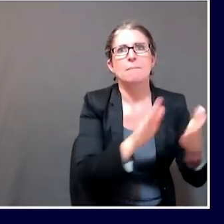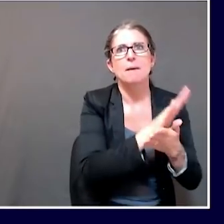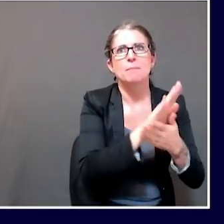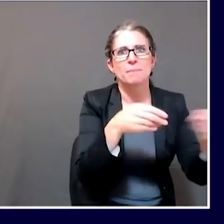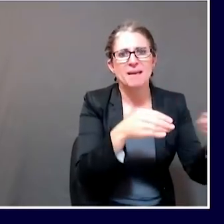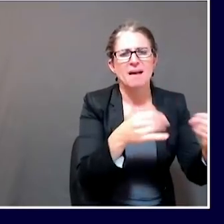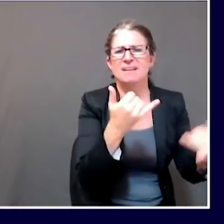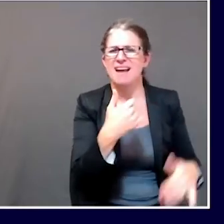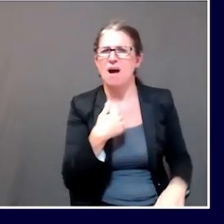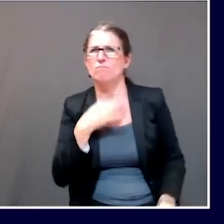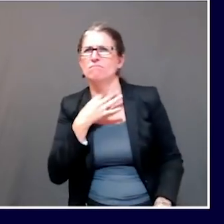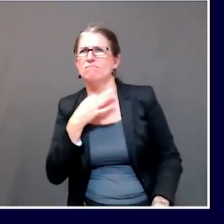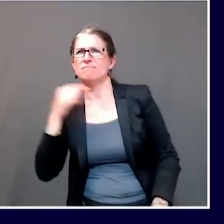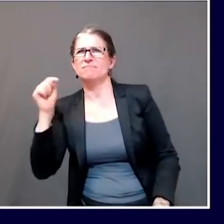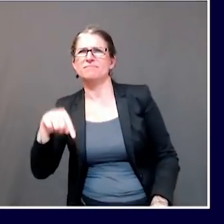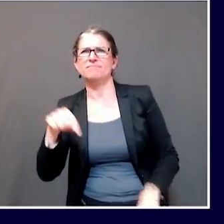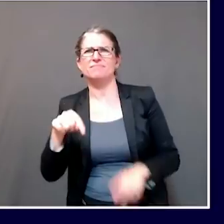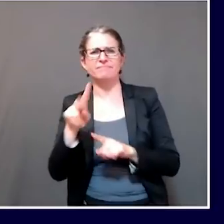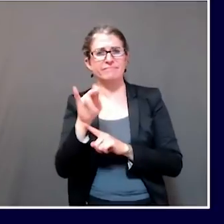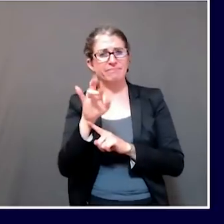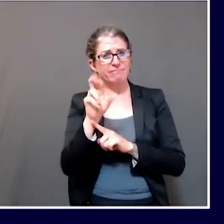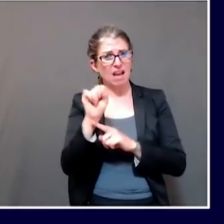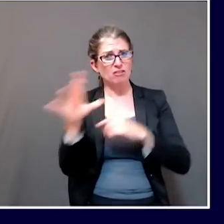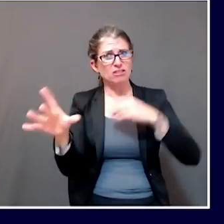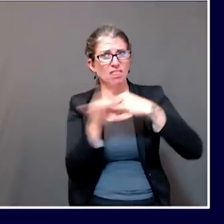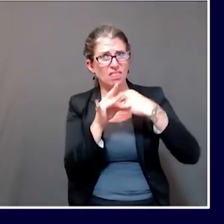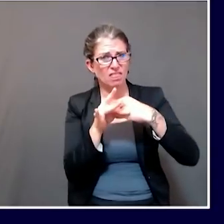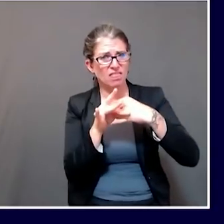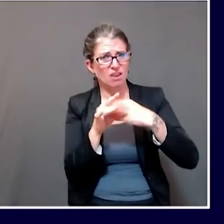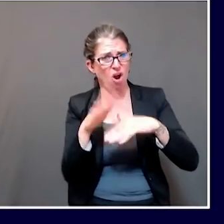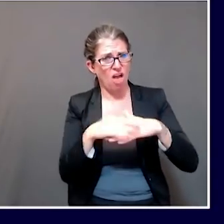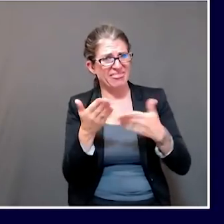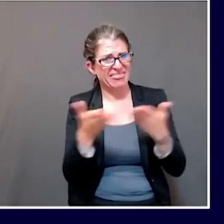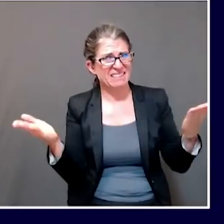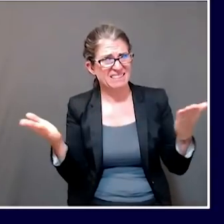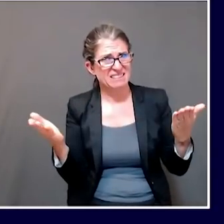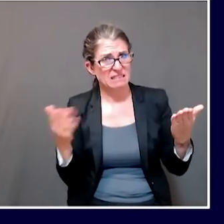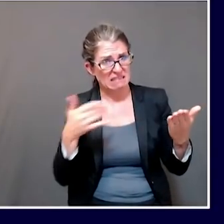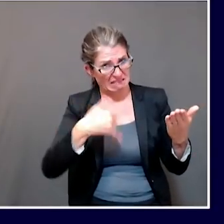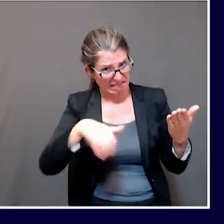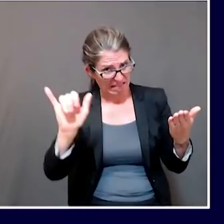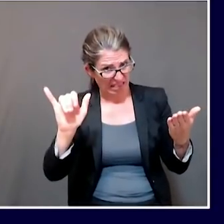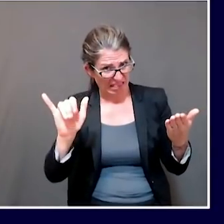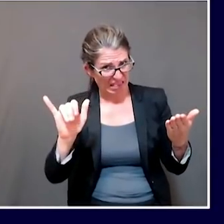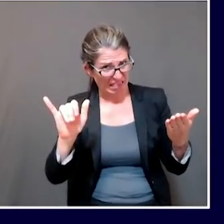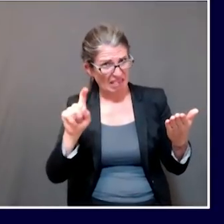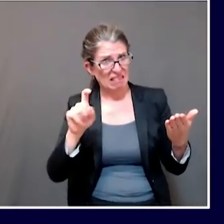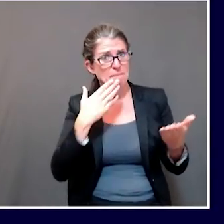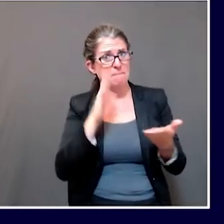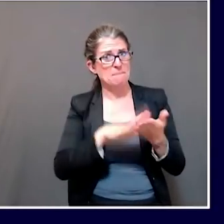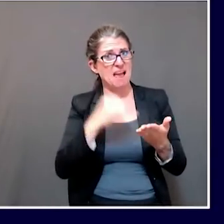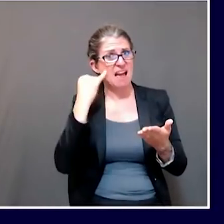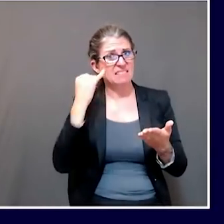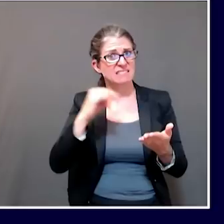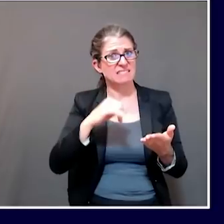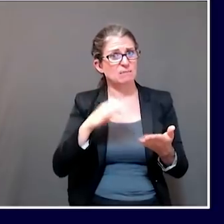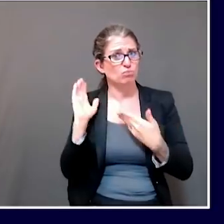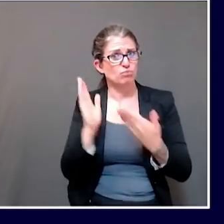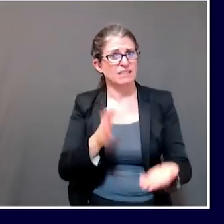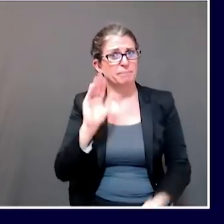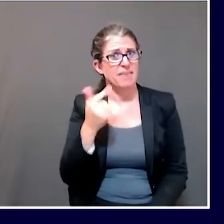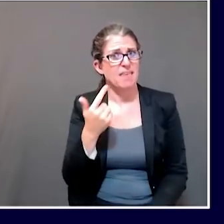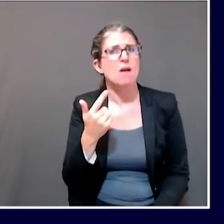from what you know about this, still something that would be needed and is necessary for safety, or is it just an unnecessary precaution, do you think? Well, you know,